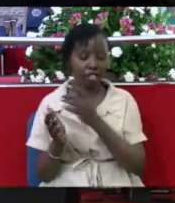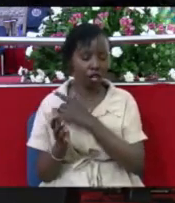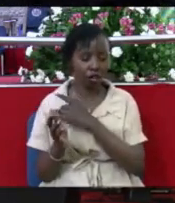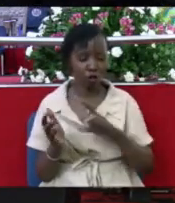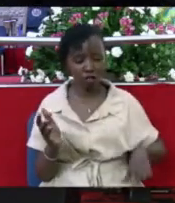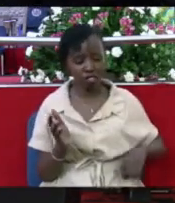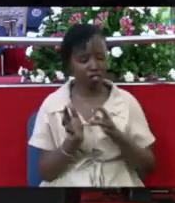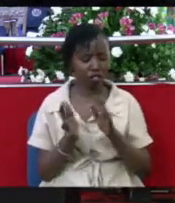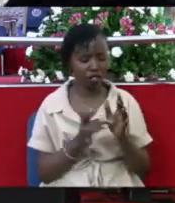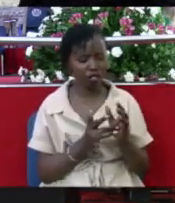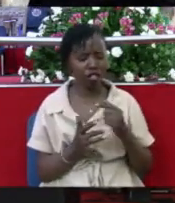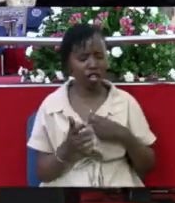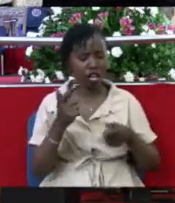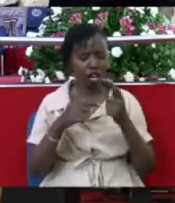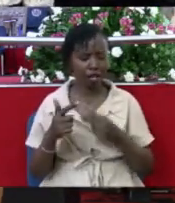Dear Lord Jesus,